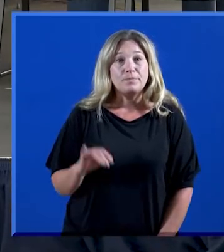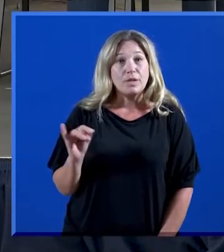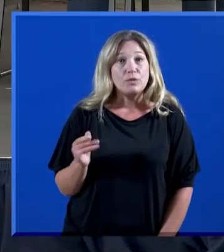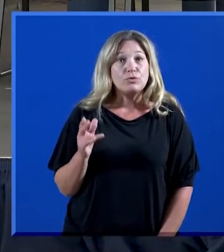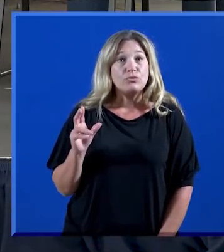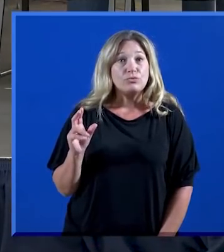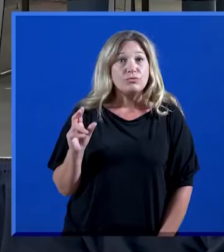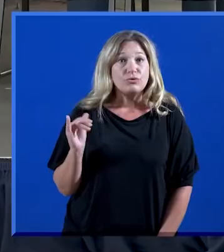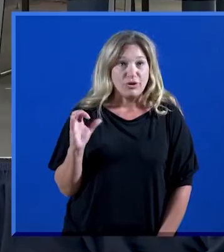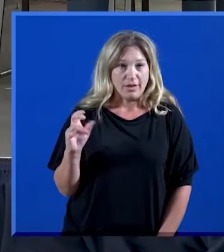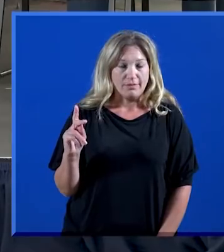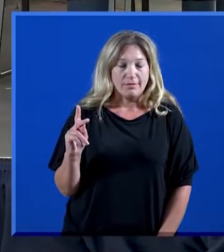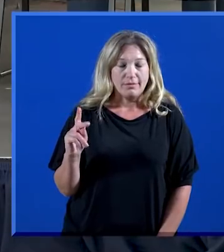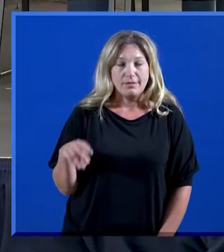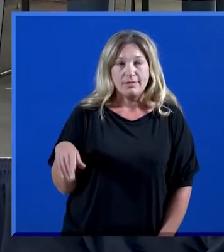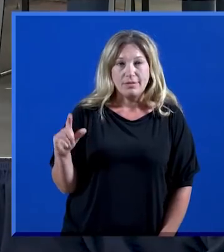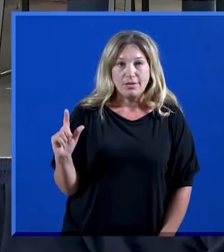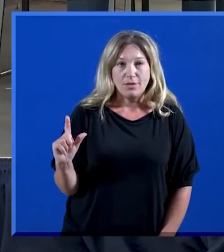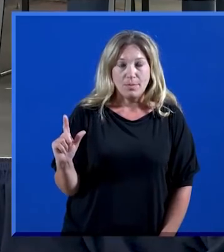Jack Longacre.